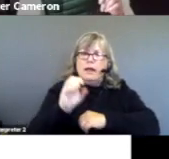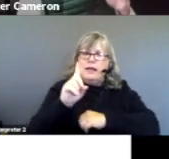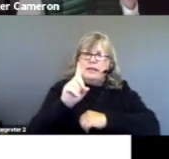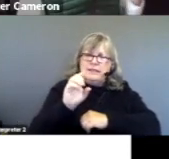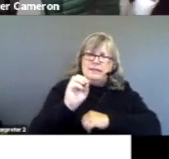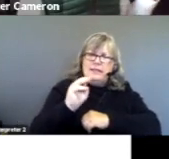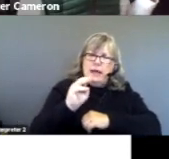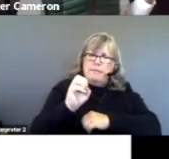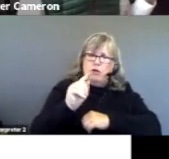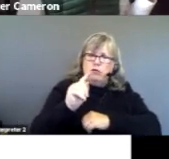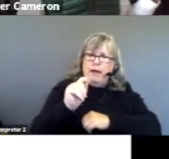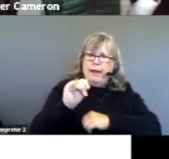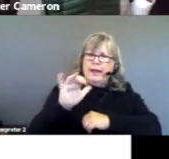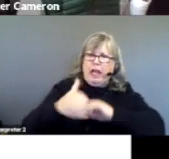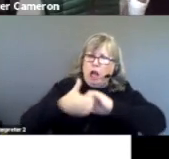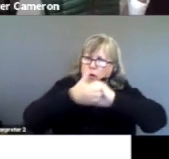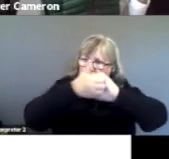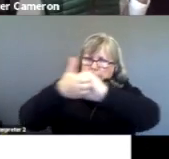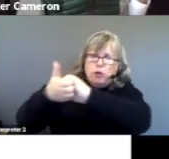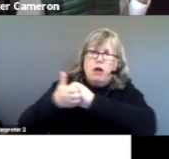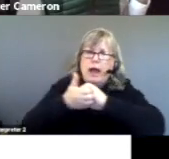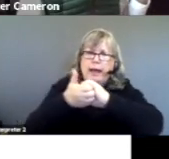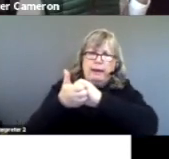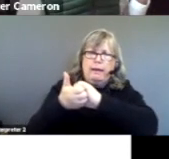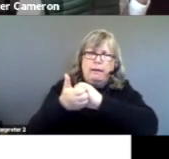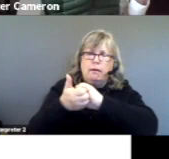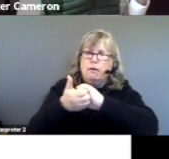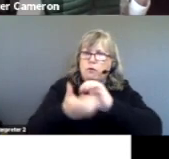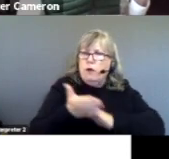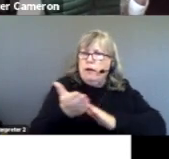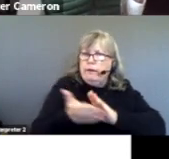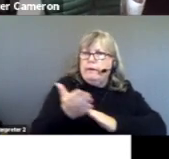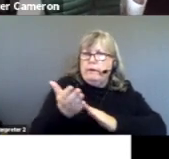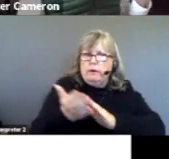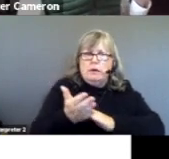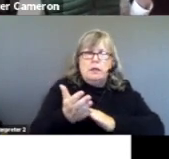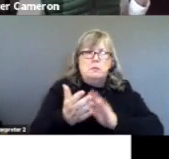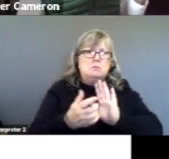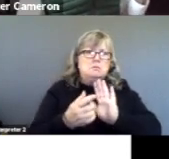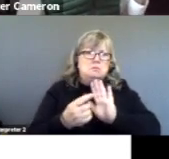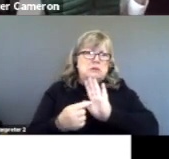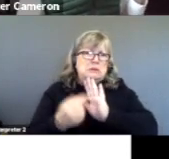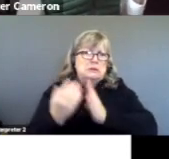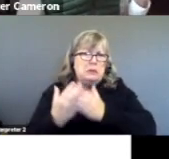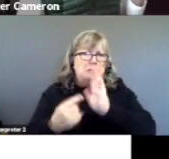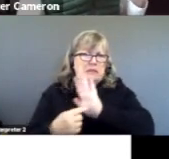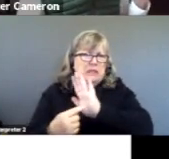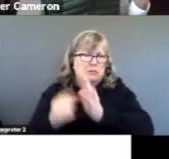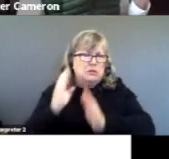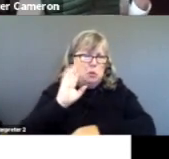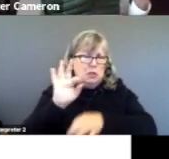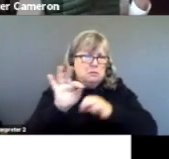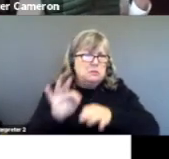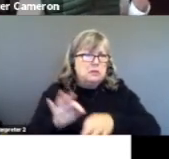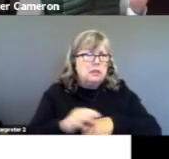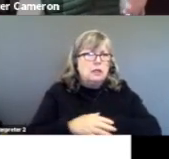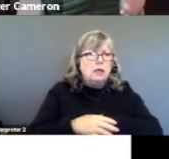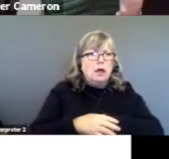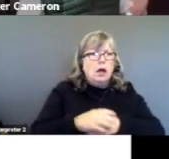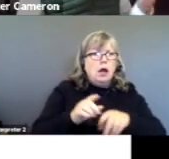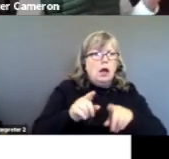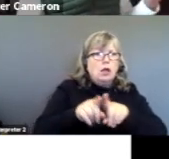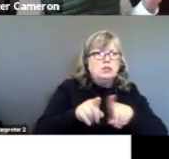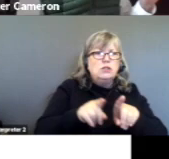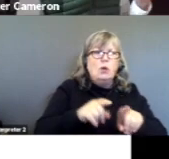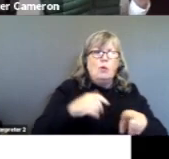And there's all kinds, and I'll get into some great examples. The other thing is that we have principles. And